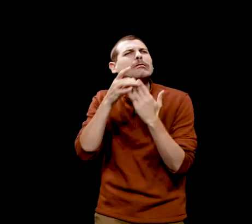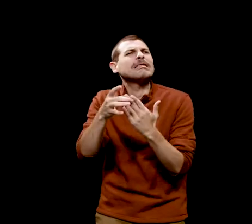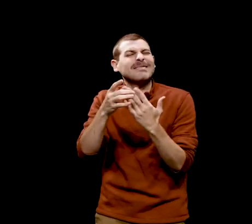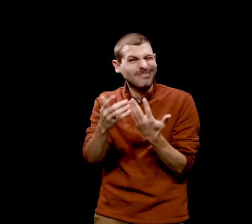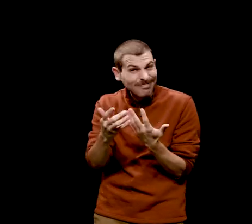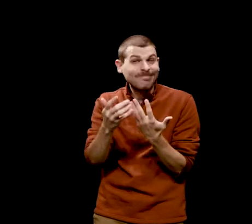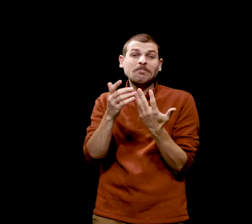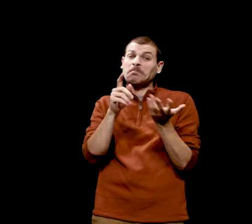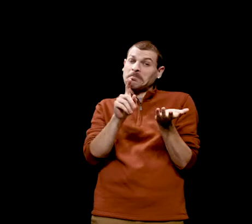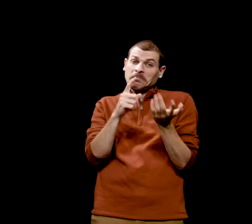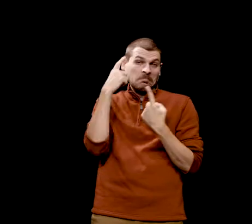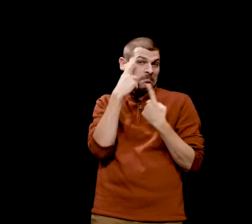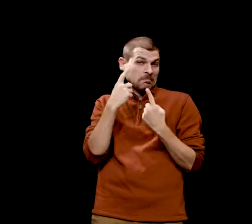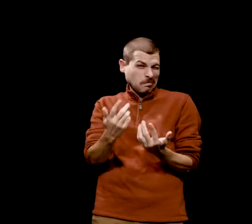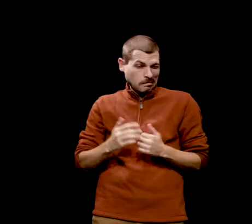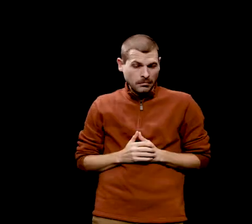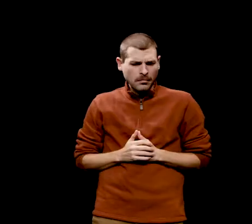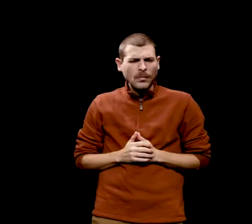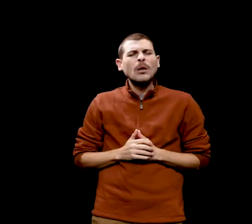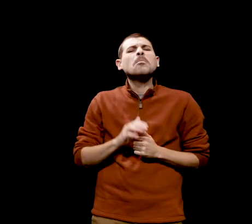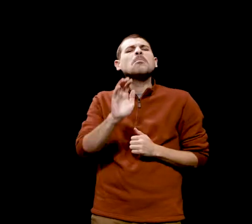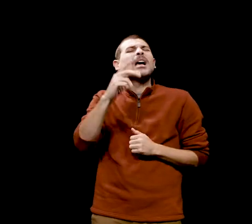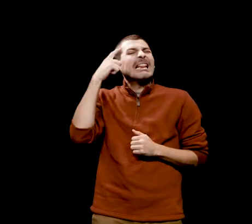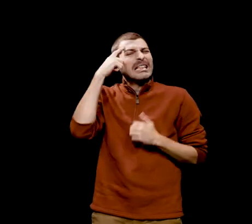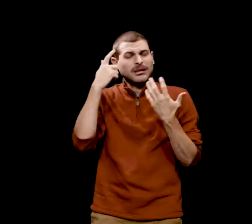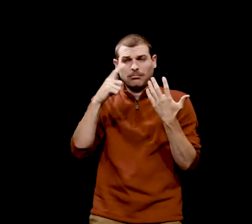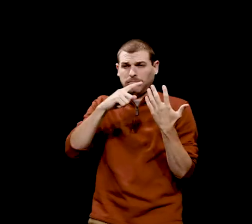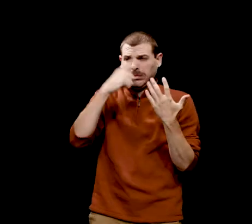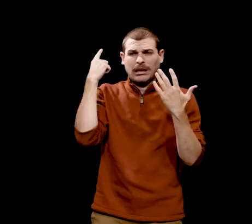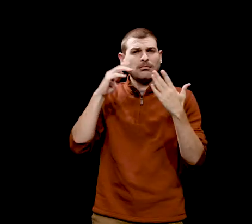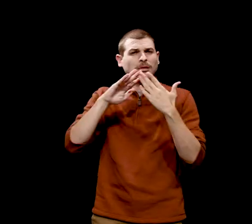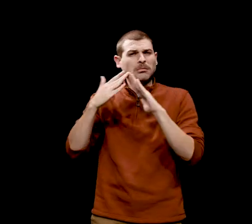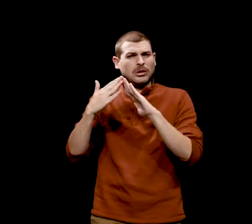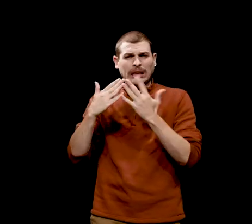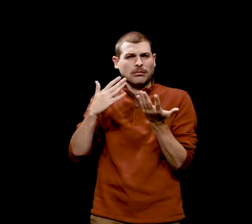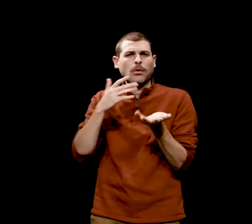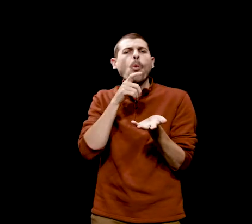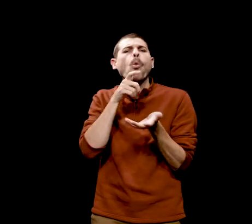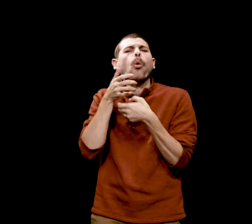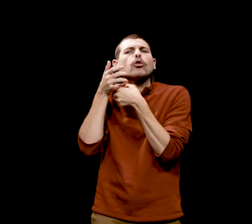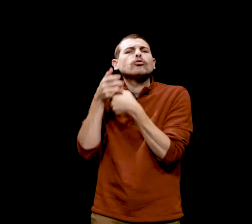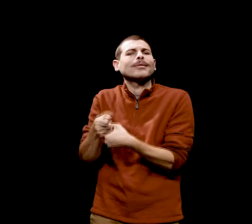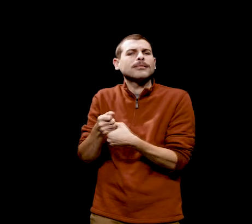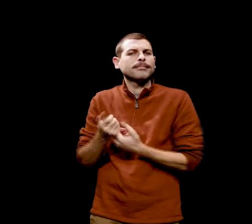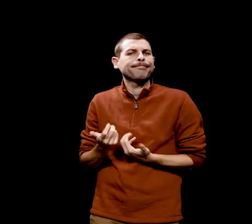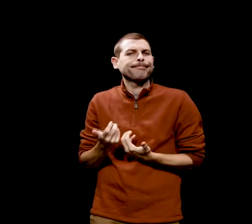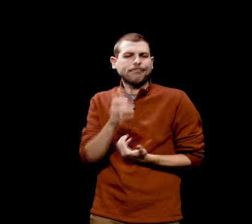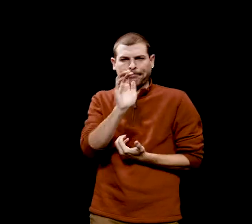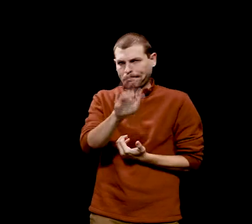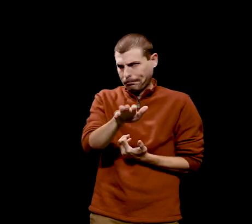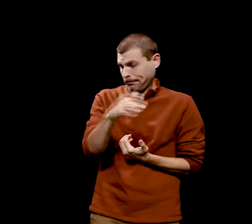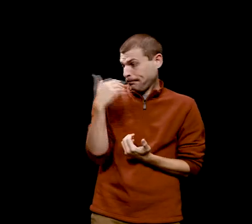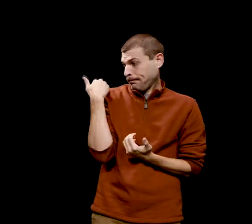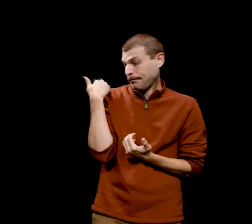at the reality of who Portlanders and Black Portlanders in particular are going to trust on this issue. When communities of color